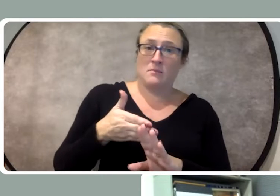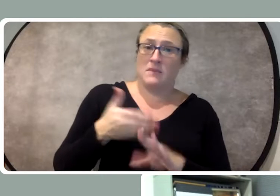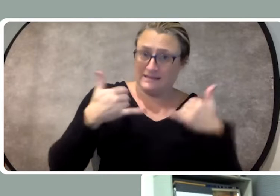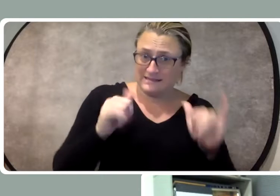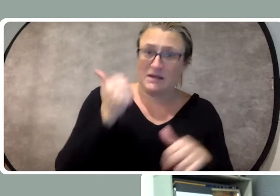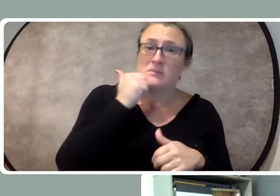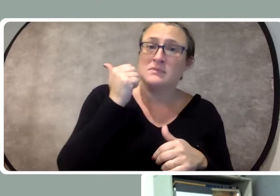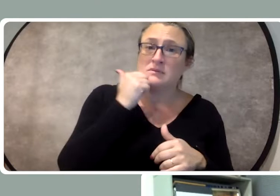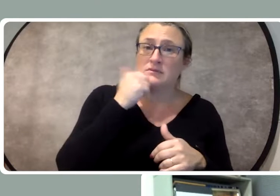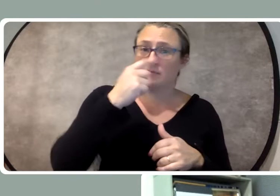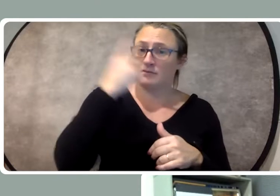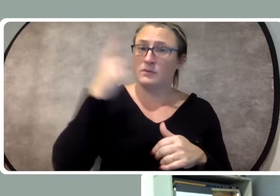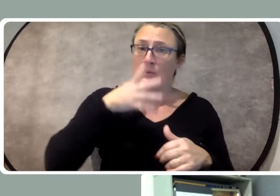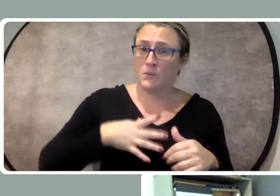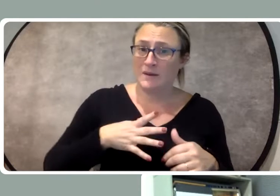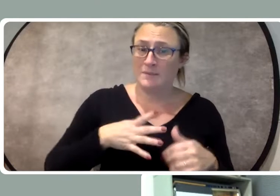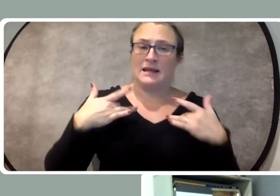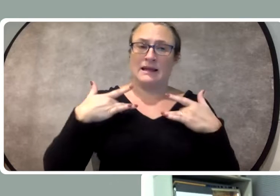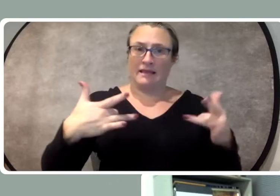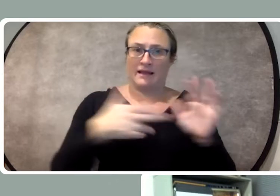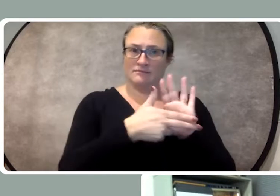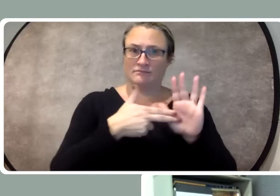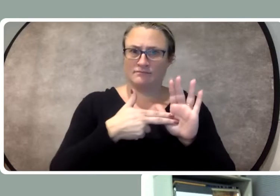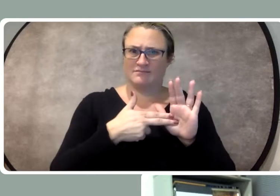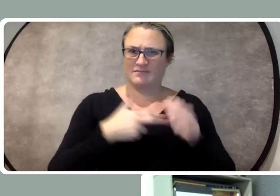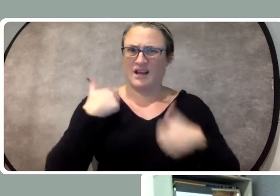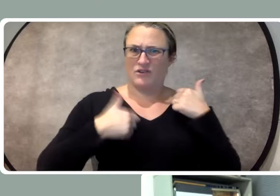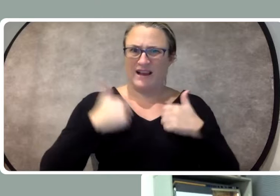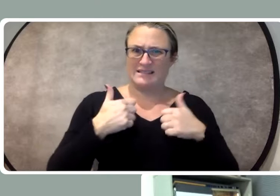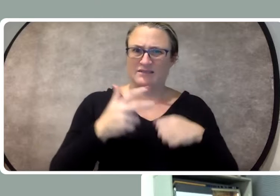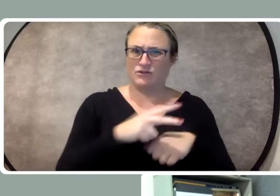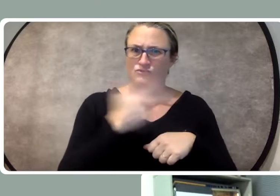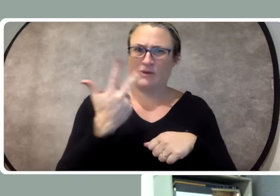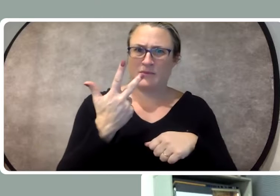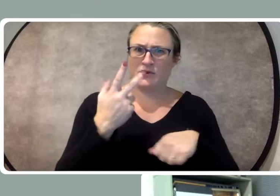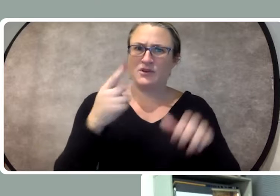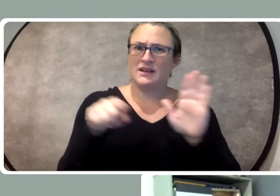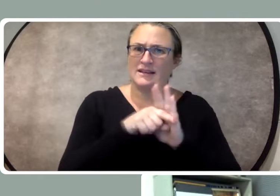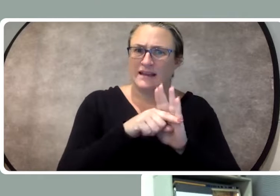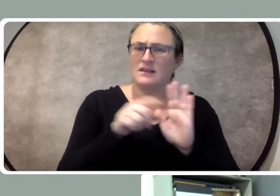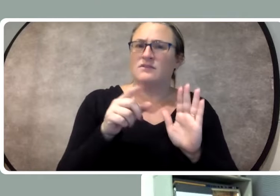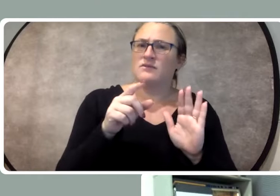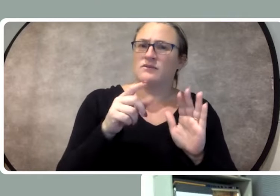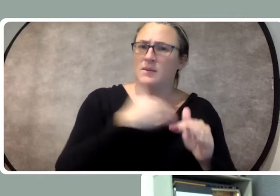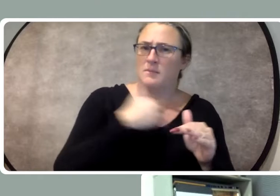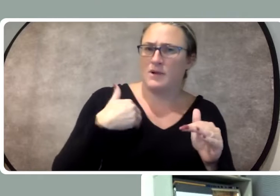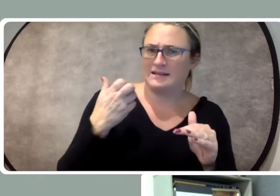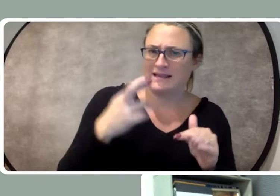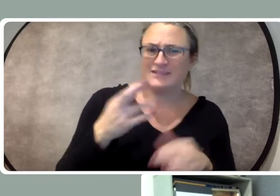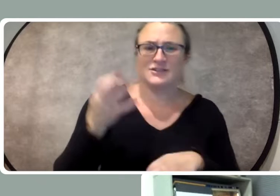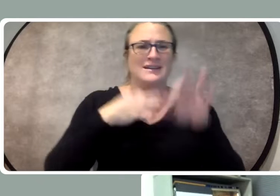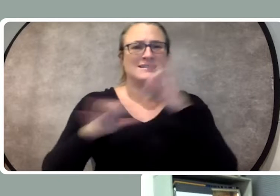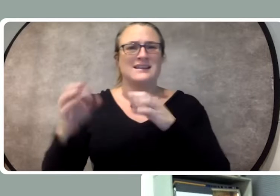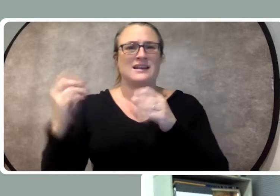more likely to be diagnosed with the aggressive form of triple negative breast cancer rather than the garden variety type